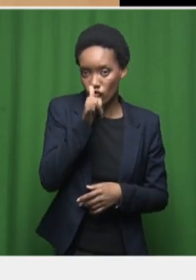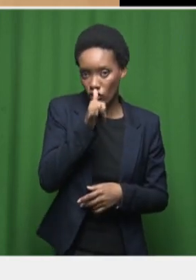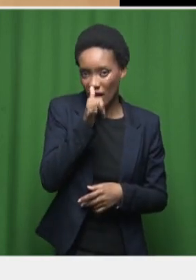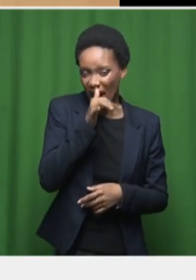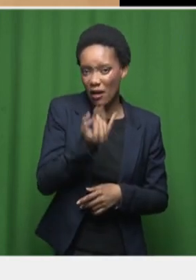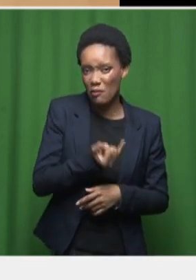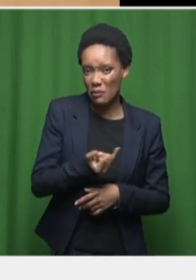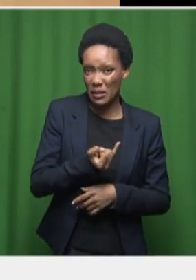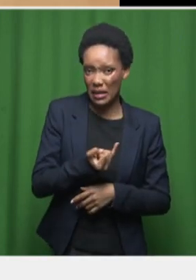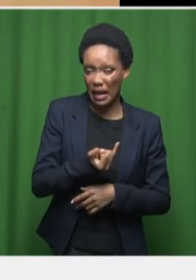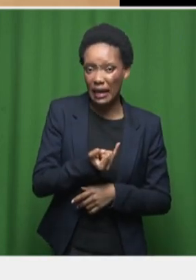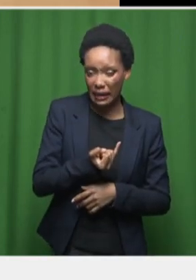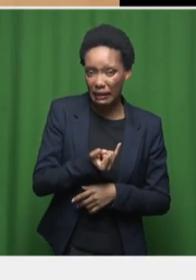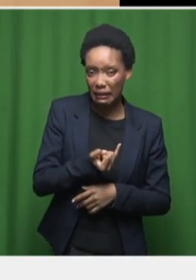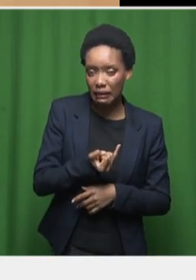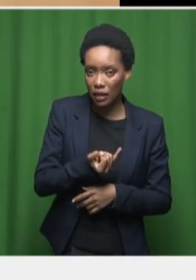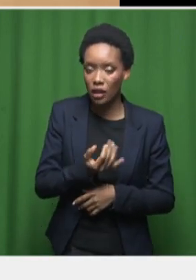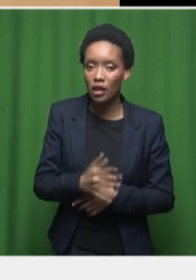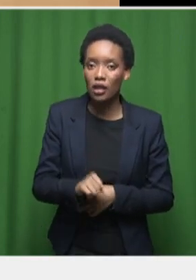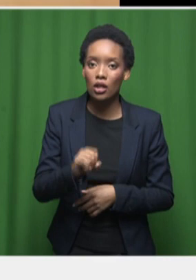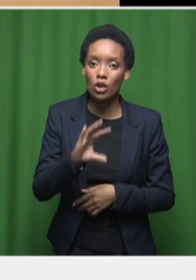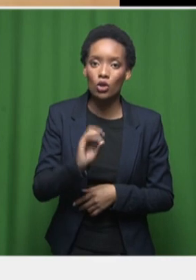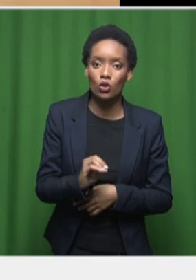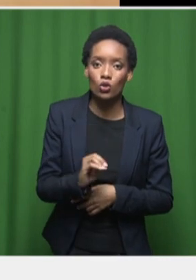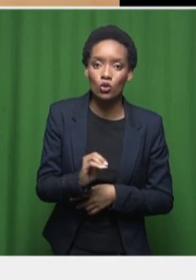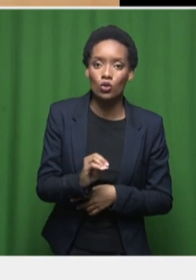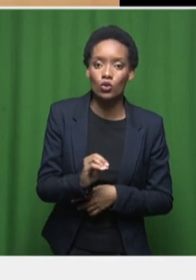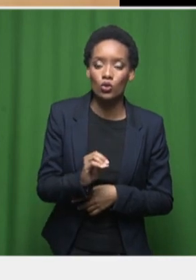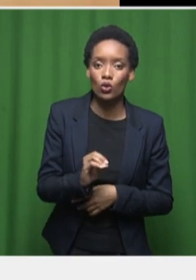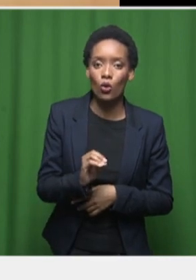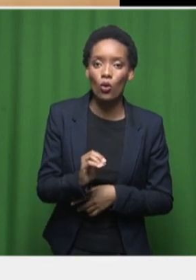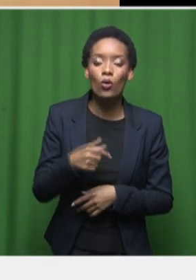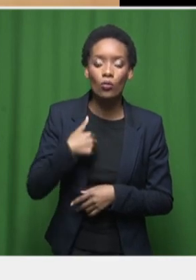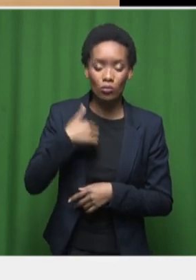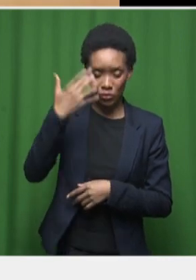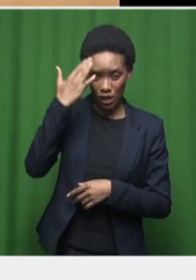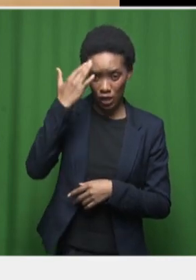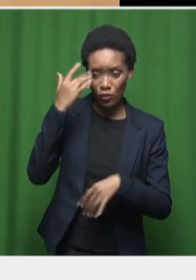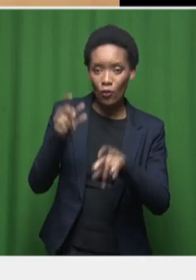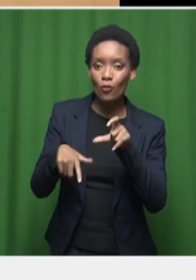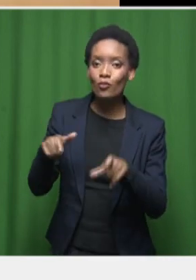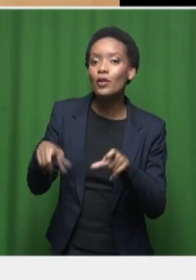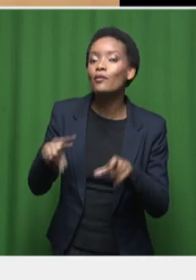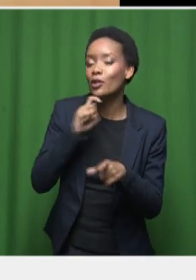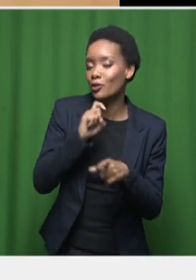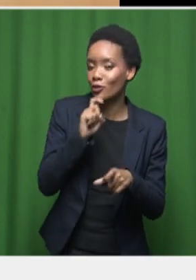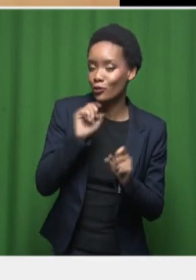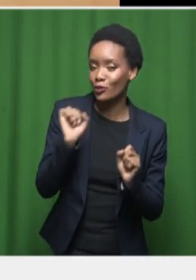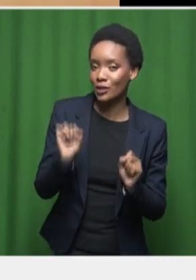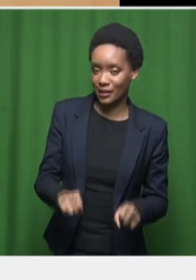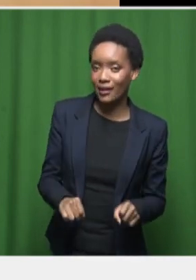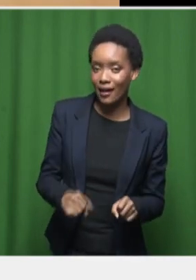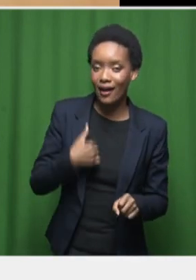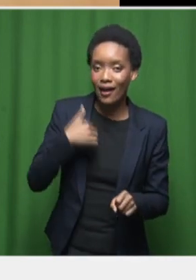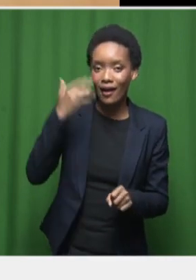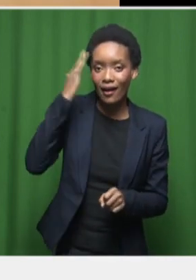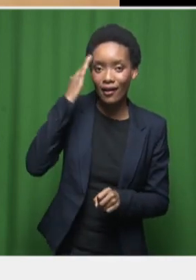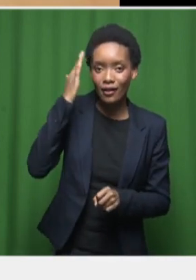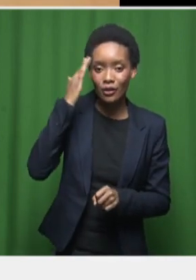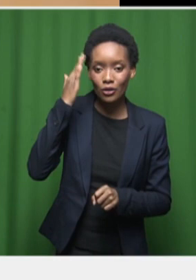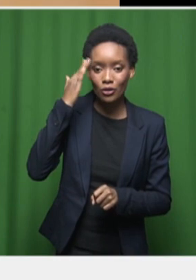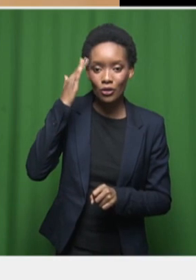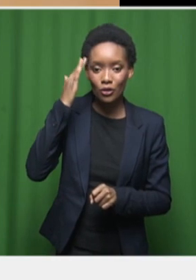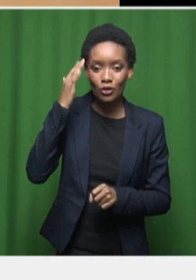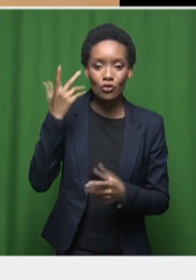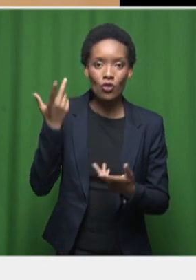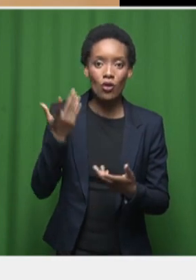to plagiarism, right? So definitely, I know people would use it. People use it in the aspect